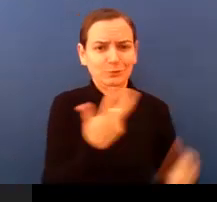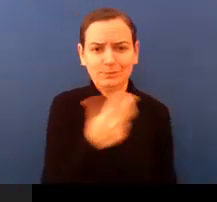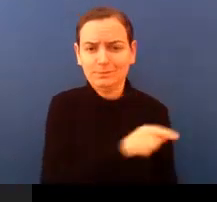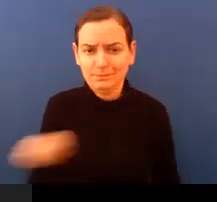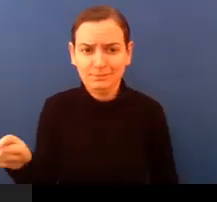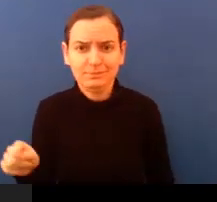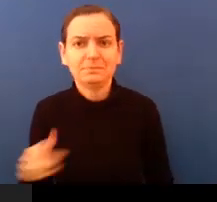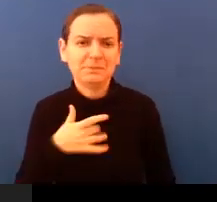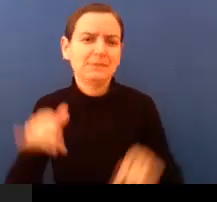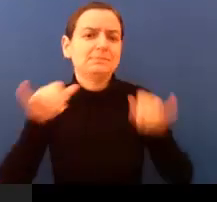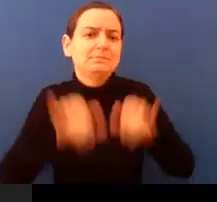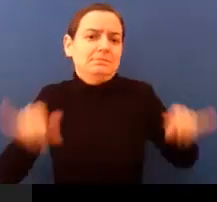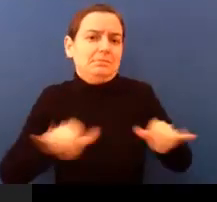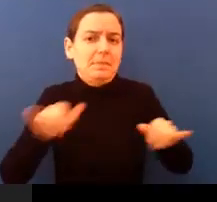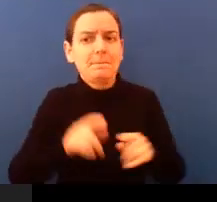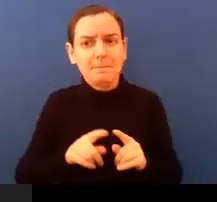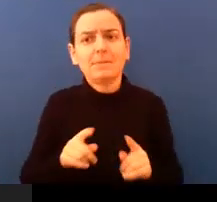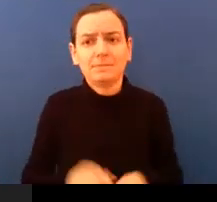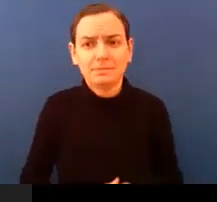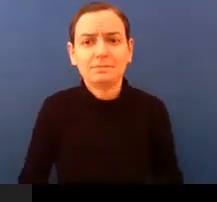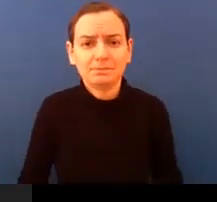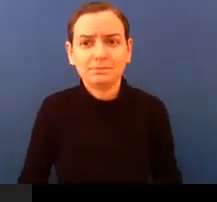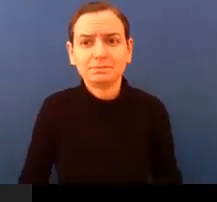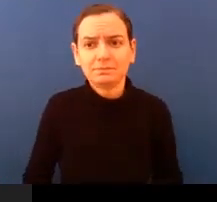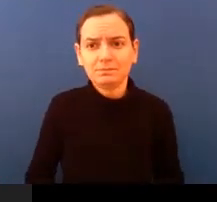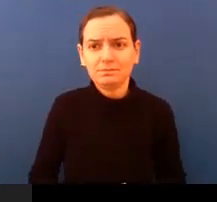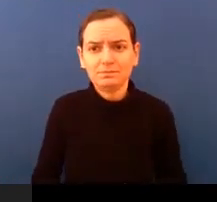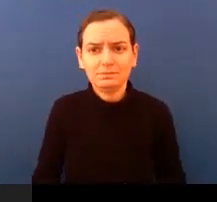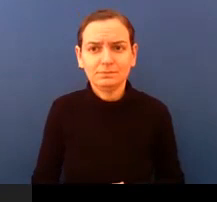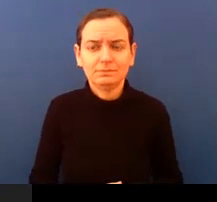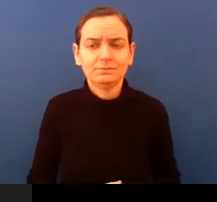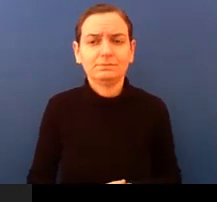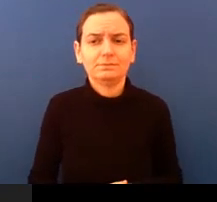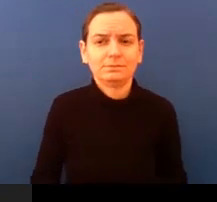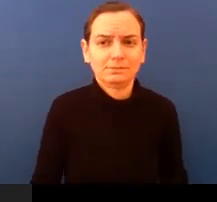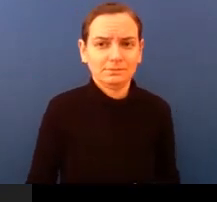a year, 6 months. There are usually openings in the winter